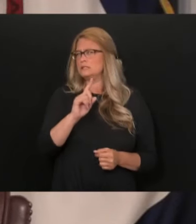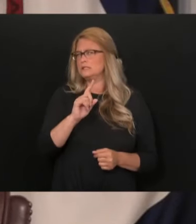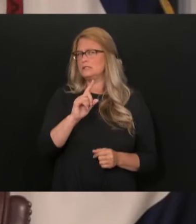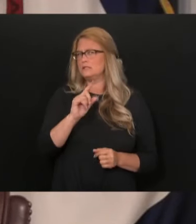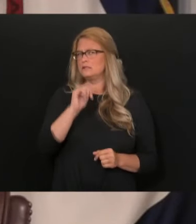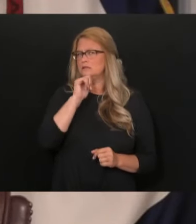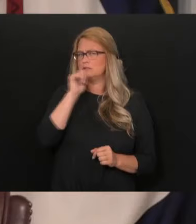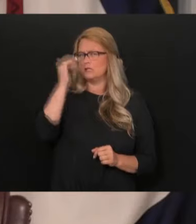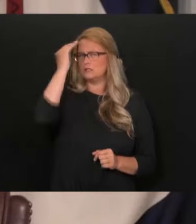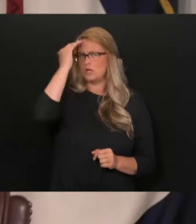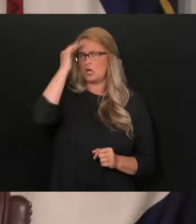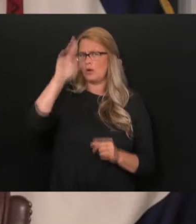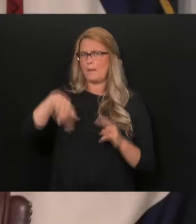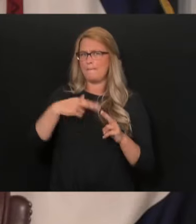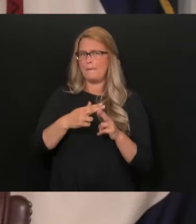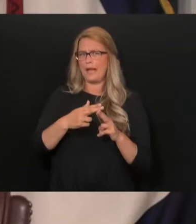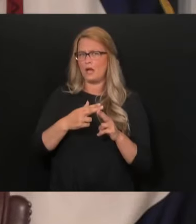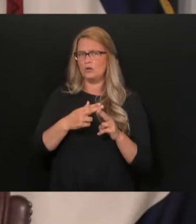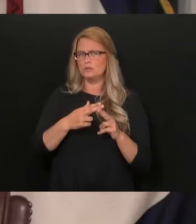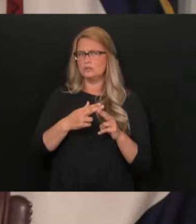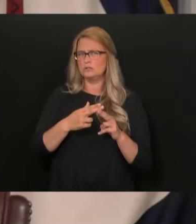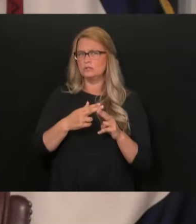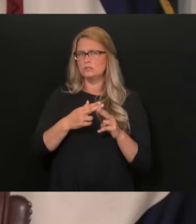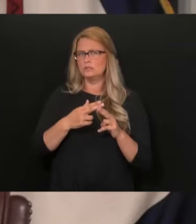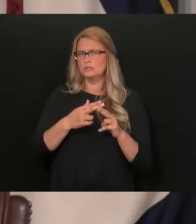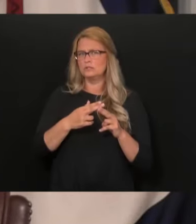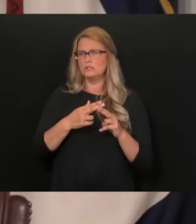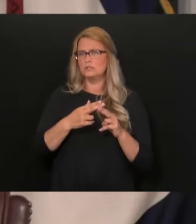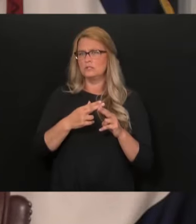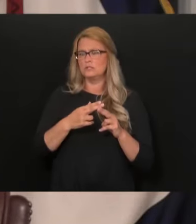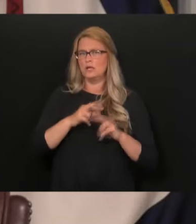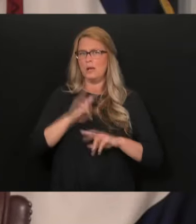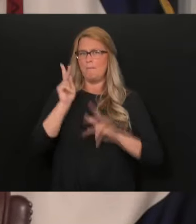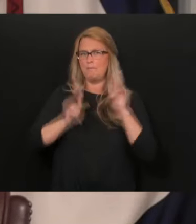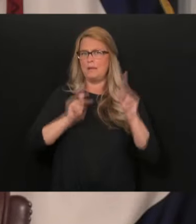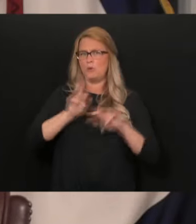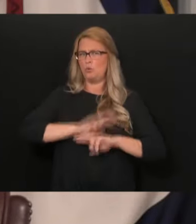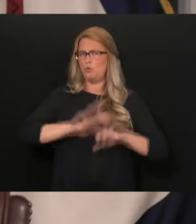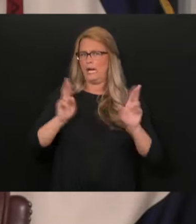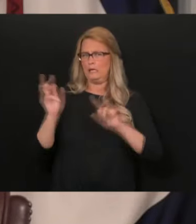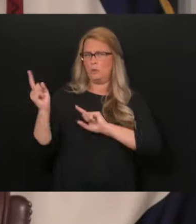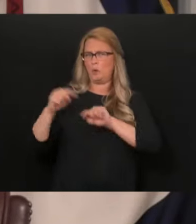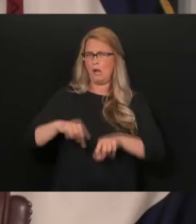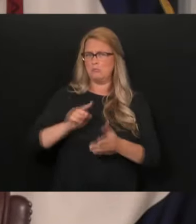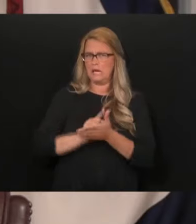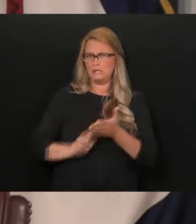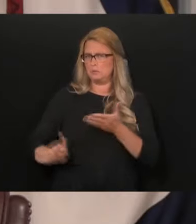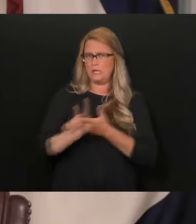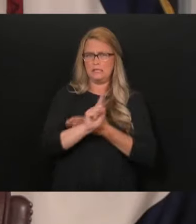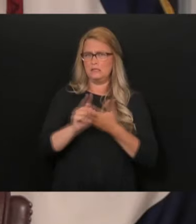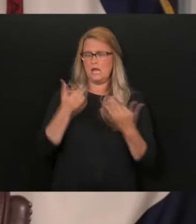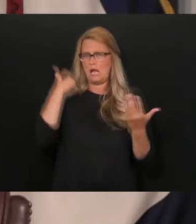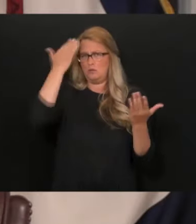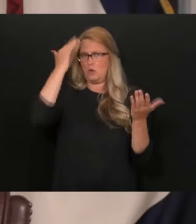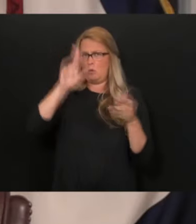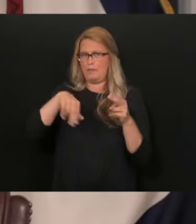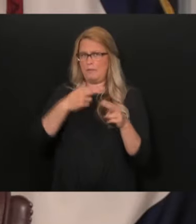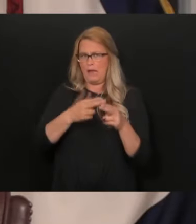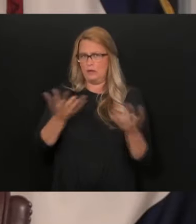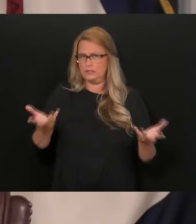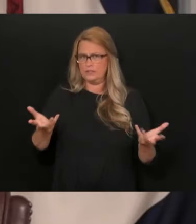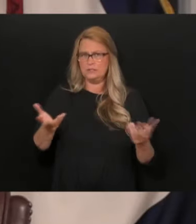any guidance, to have people standing ready to come in next week. I have no idea what that's about,